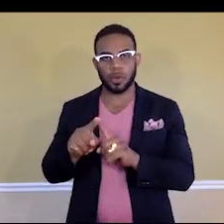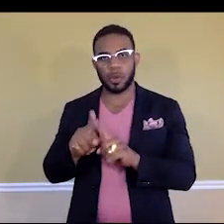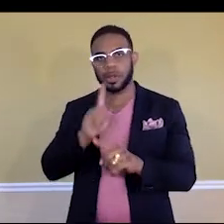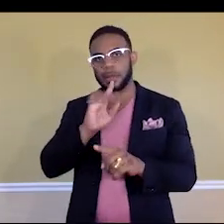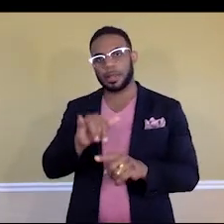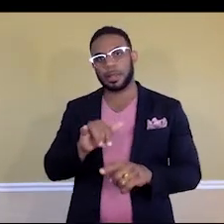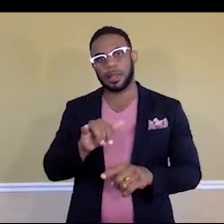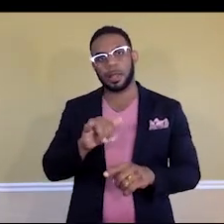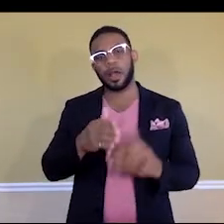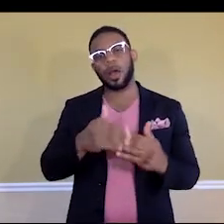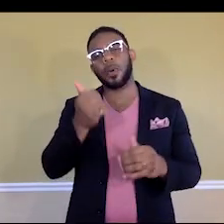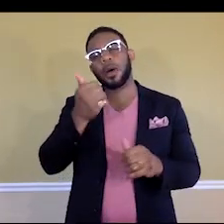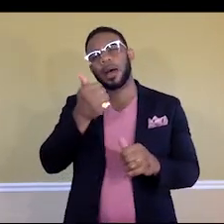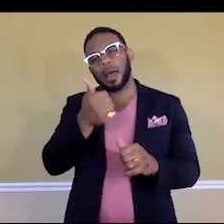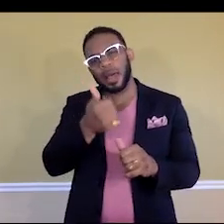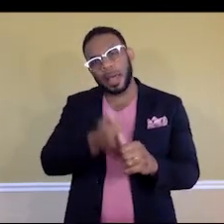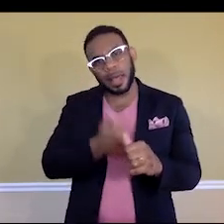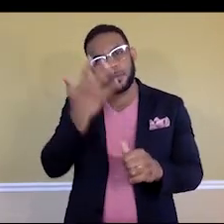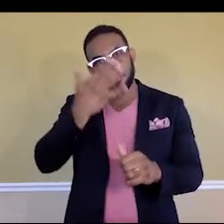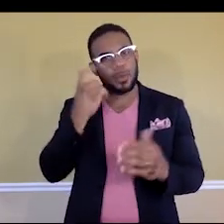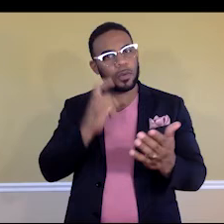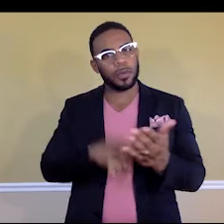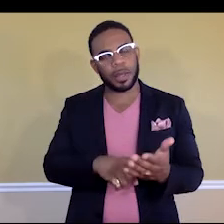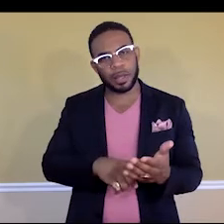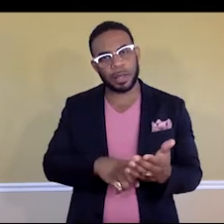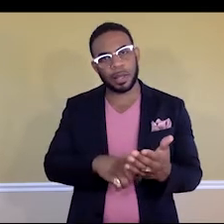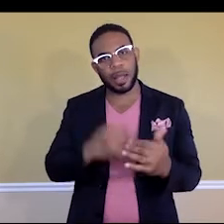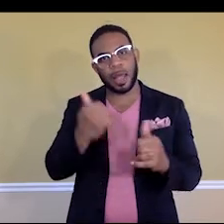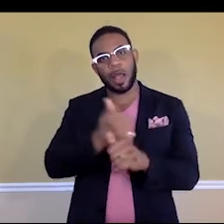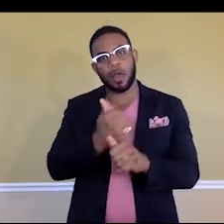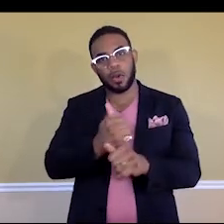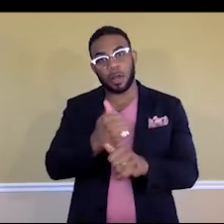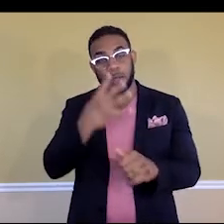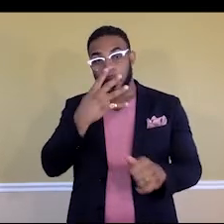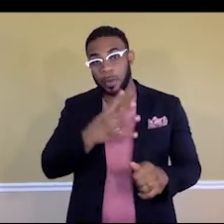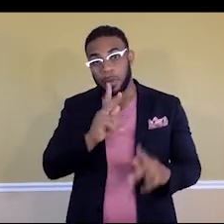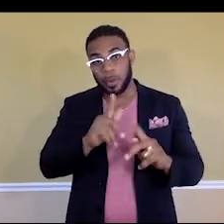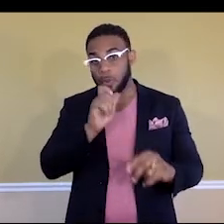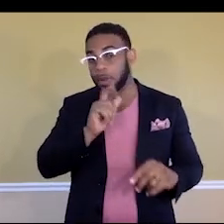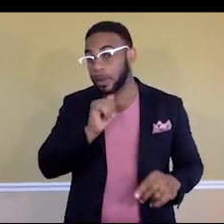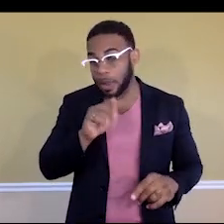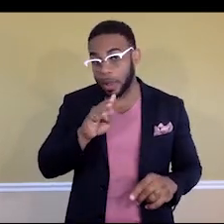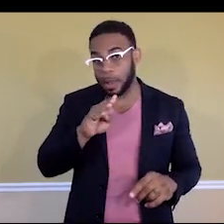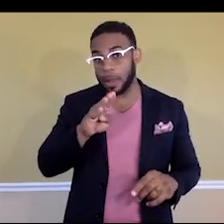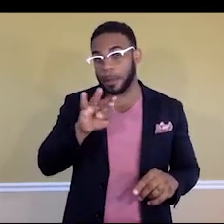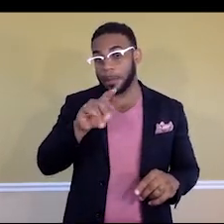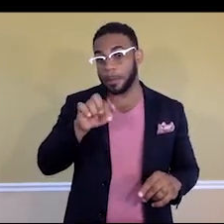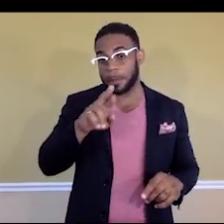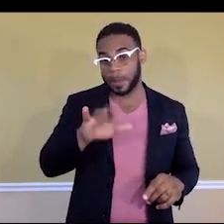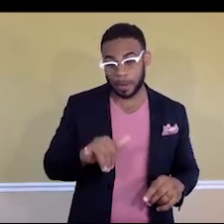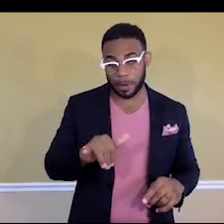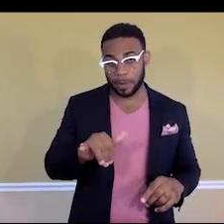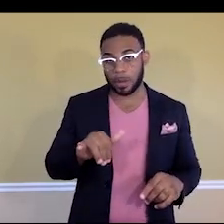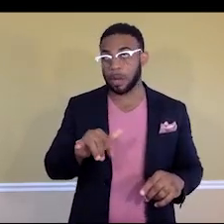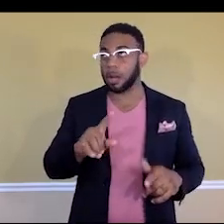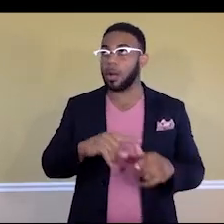is that almost every single facial recognition algorithm ignores people who are non-binary.